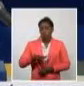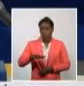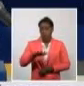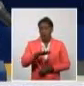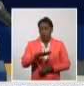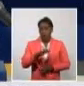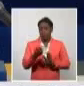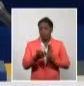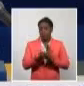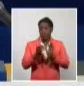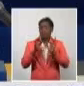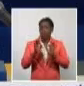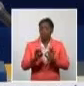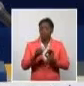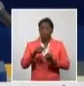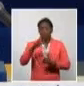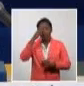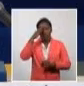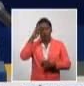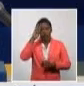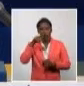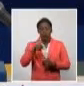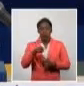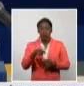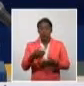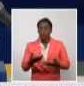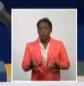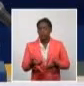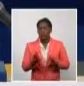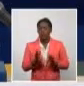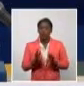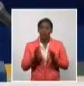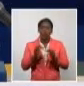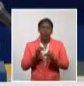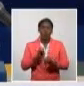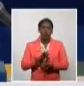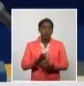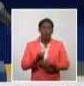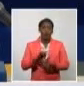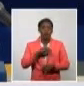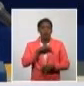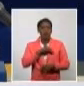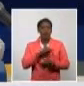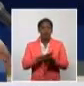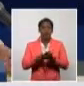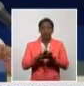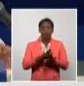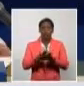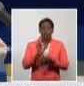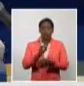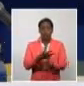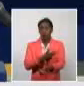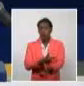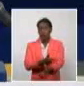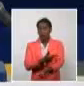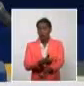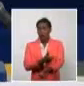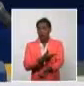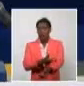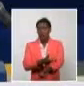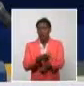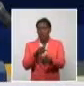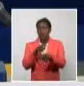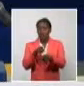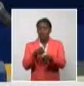Of the 10 diagnosed cases, a total of 6, that is 60%, are under